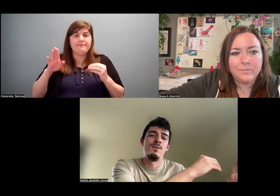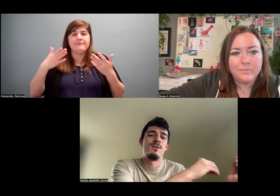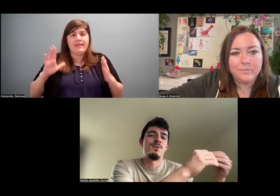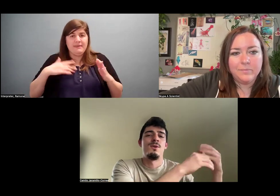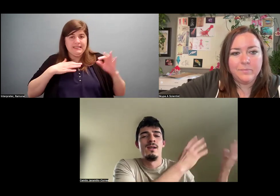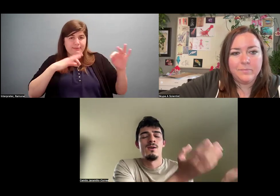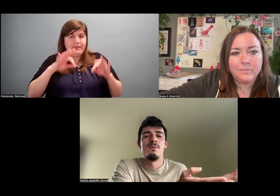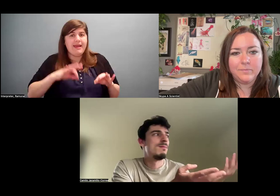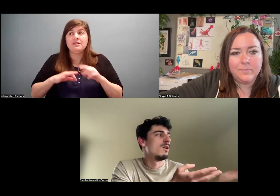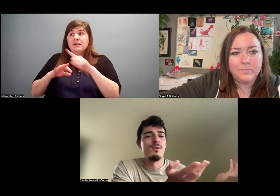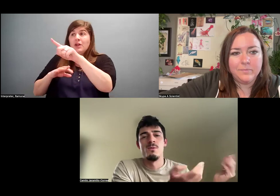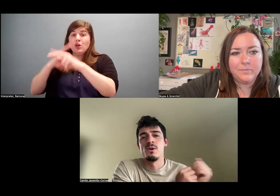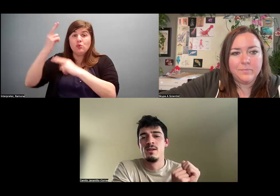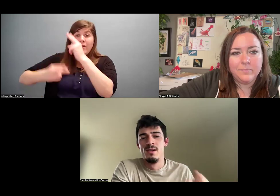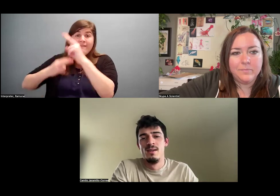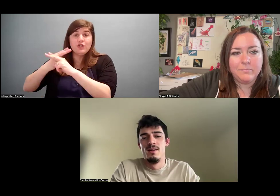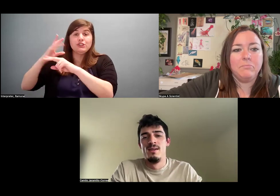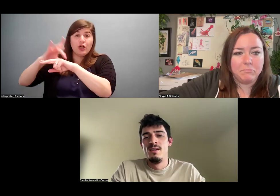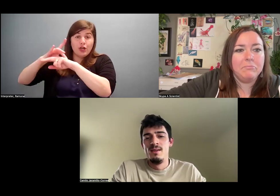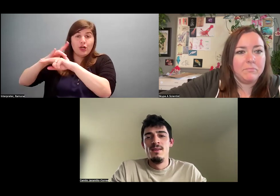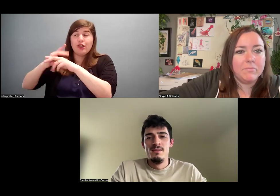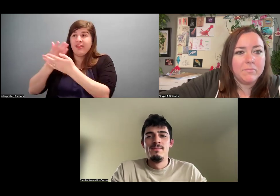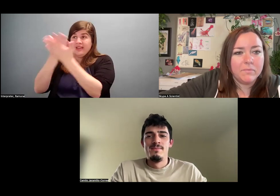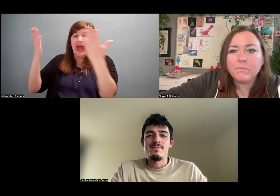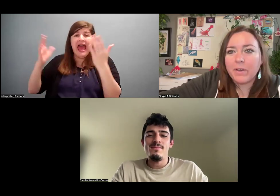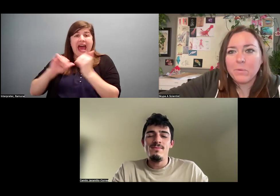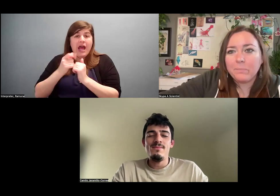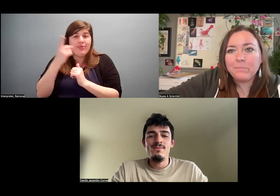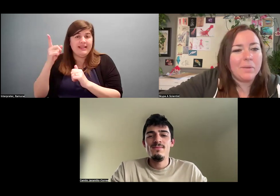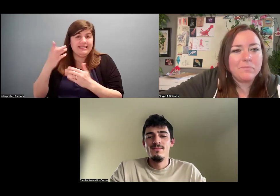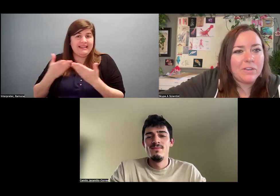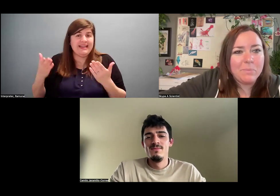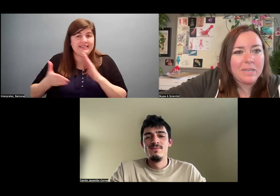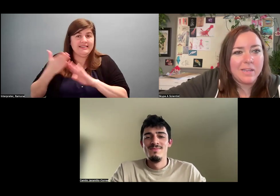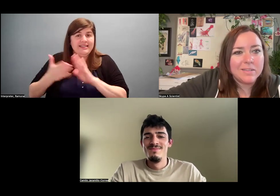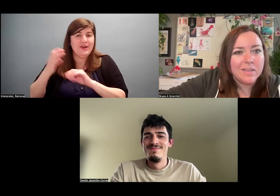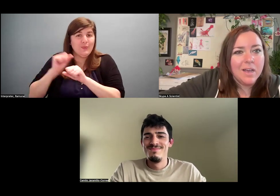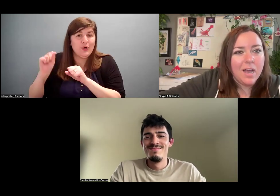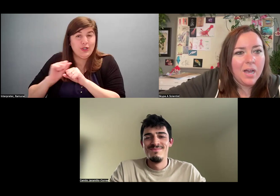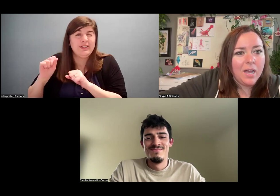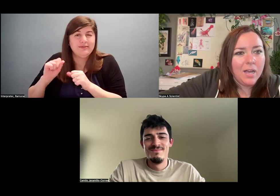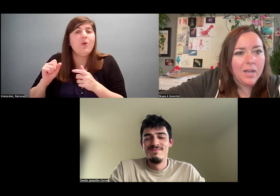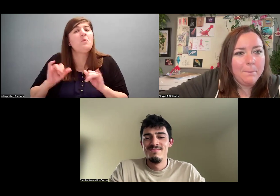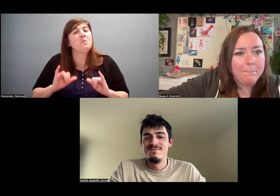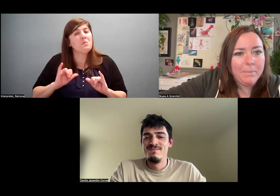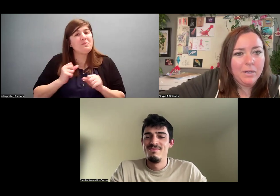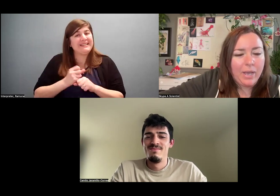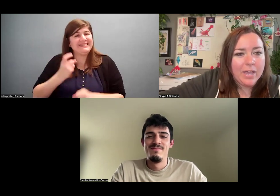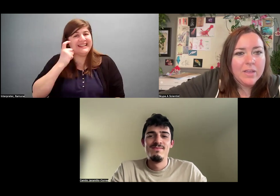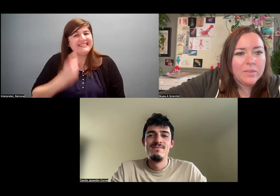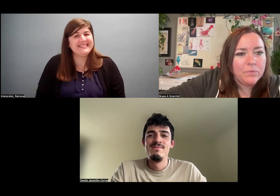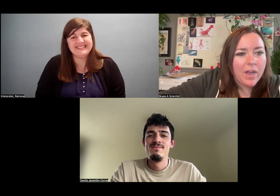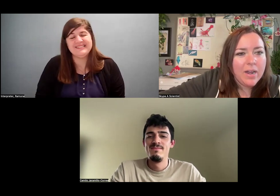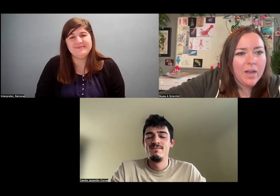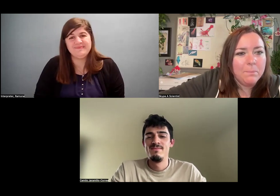in the universe or in our Earth work. Very cool. That makes sense.